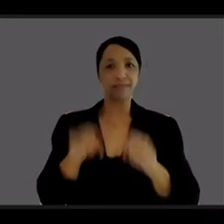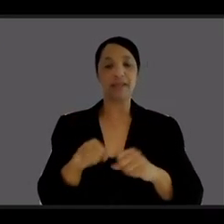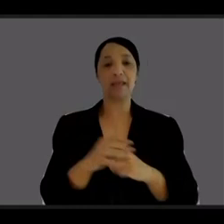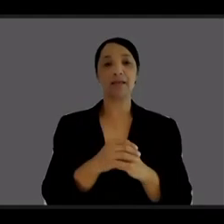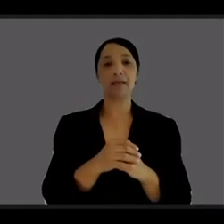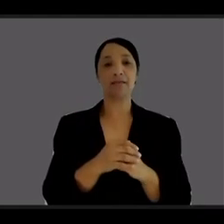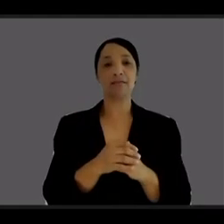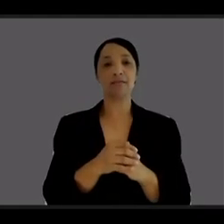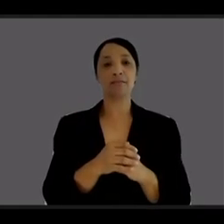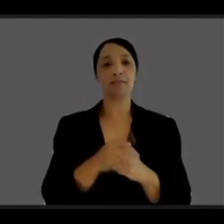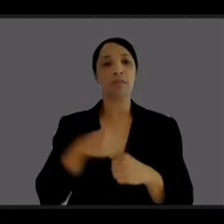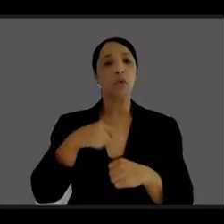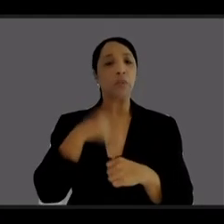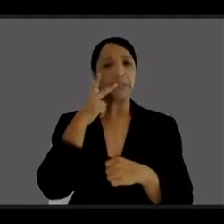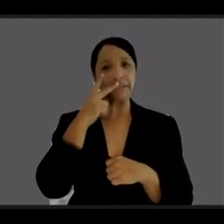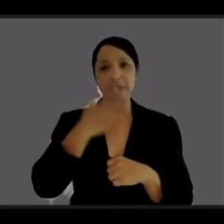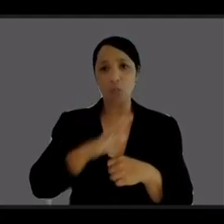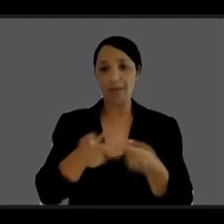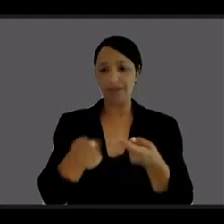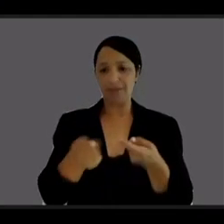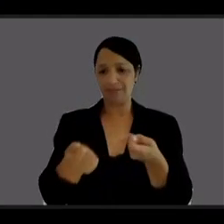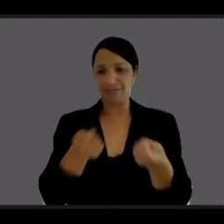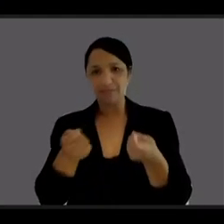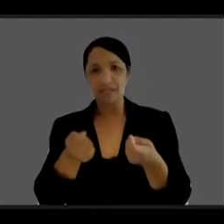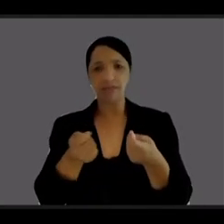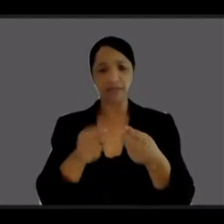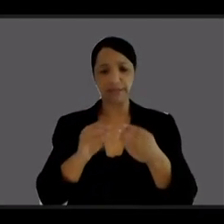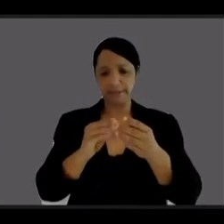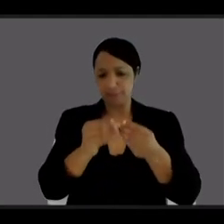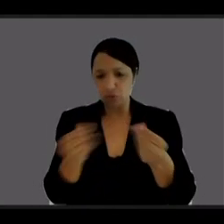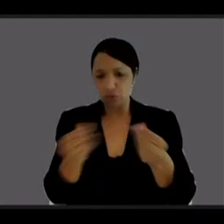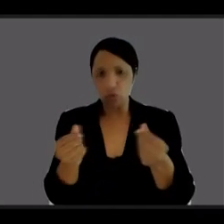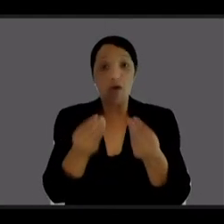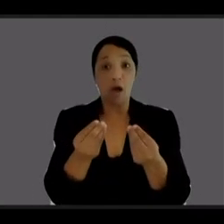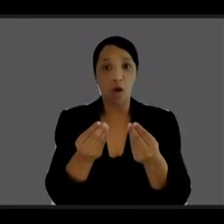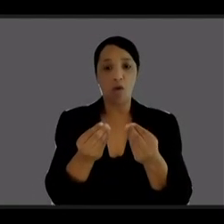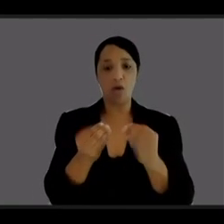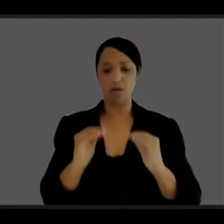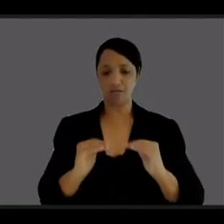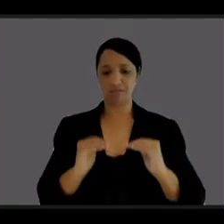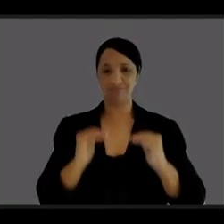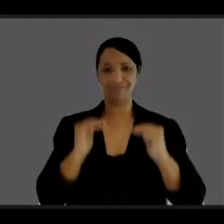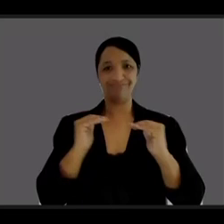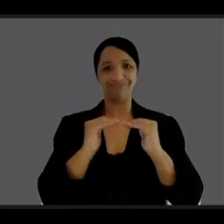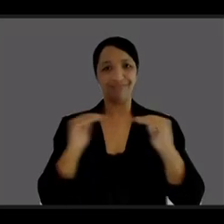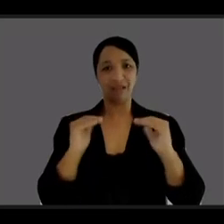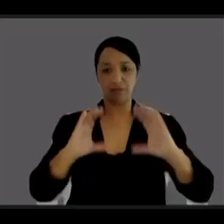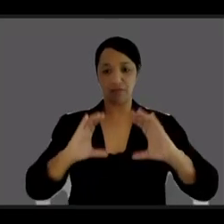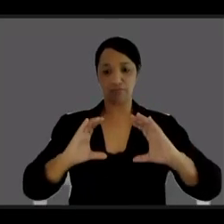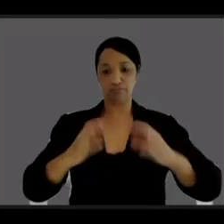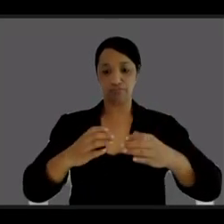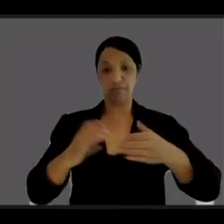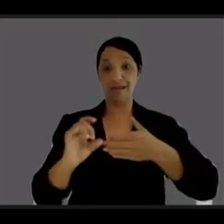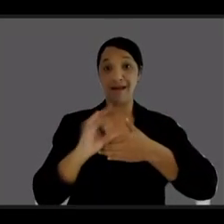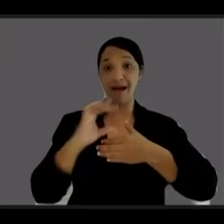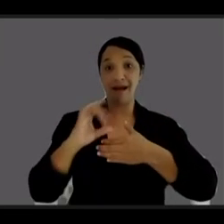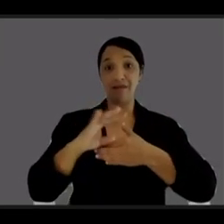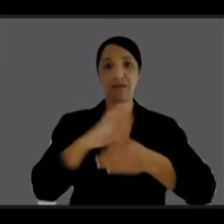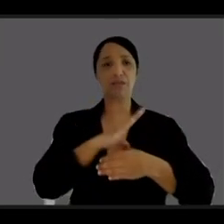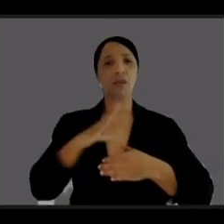concrete governance solutions, I'm appointing a high-level advisory board on artificial intelligence, which will provide